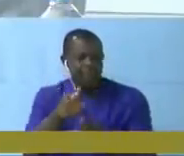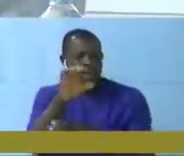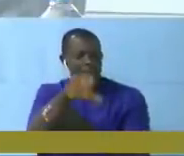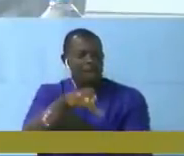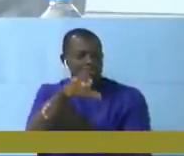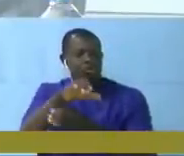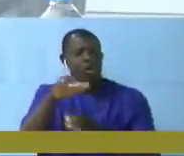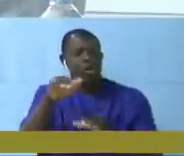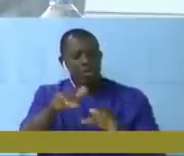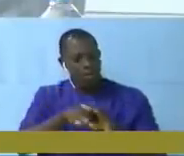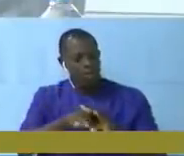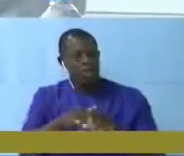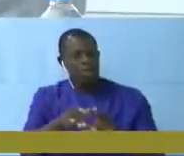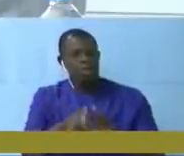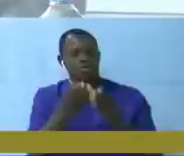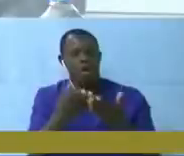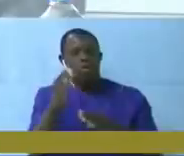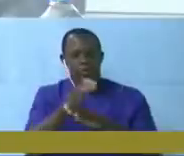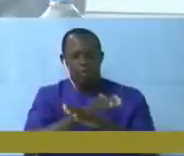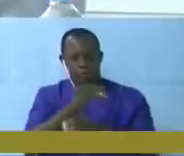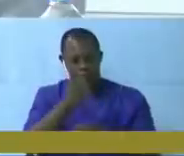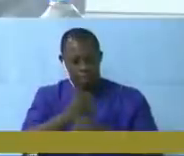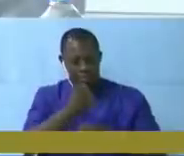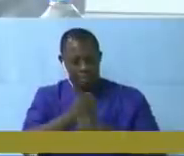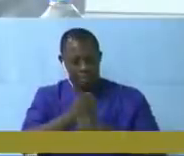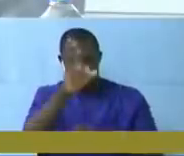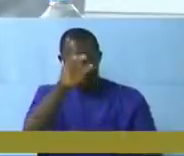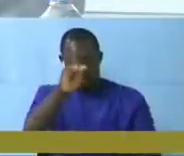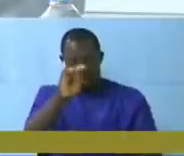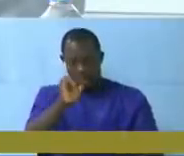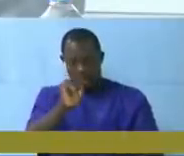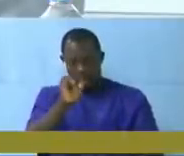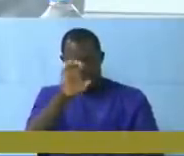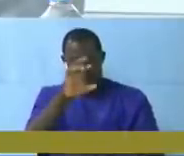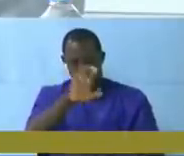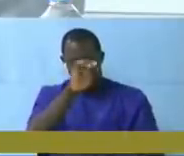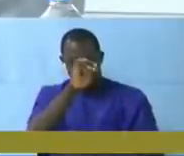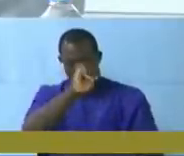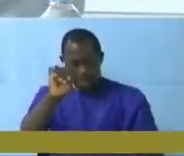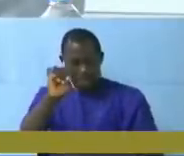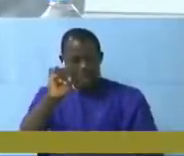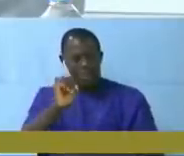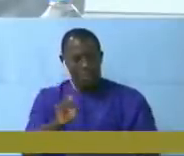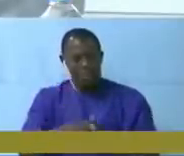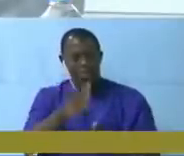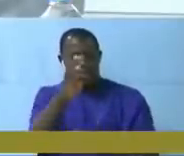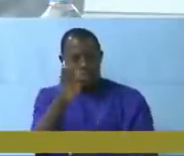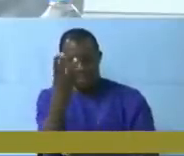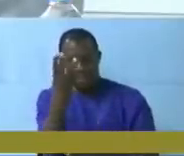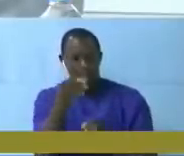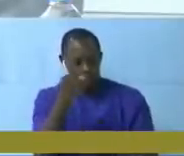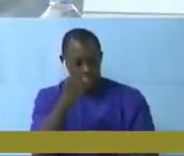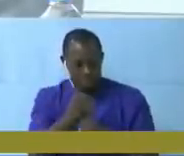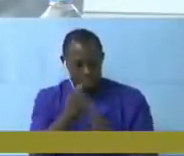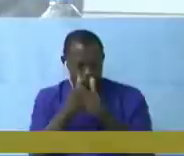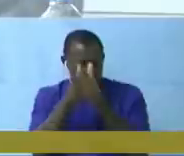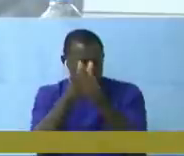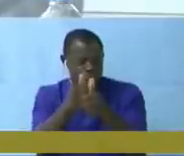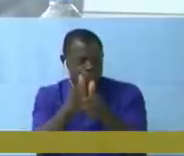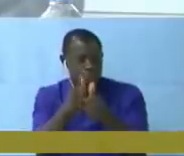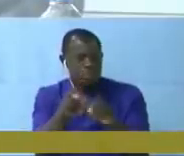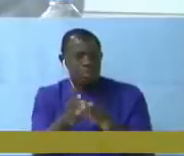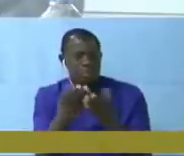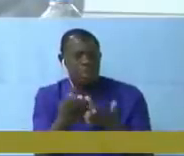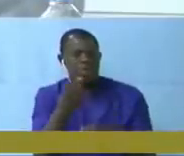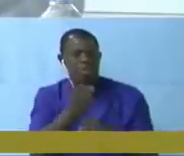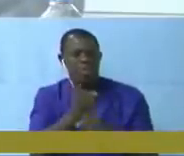decree 33 was put in place, and like I said, that was the constitutional review commission decree. Is